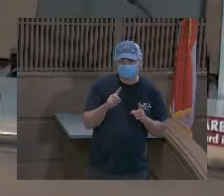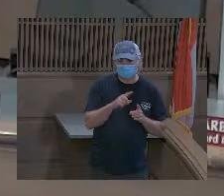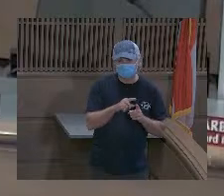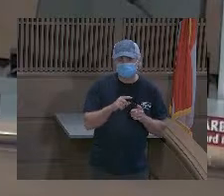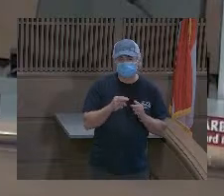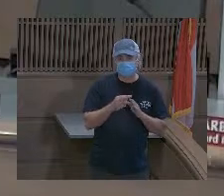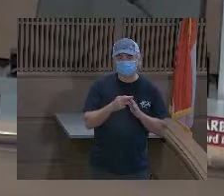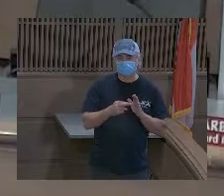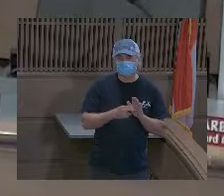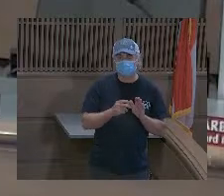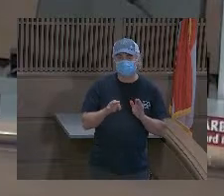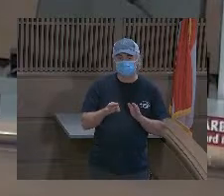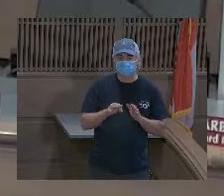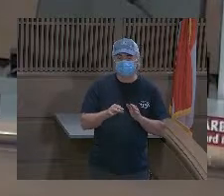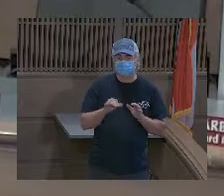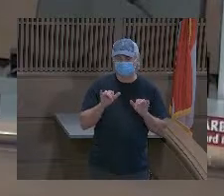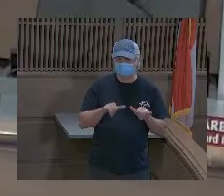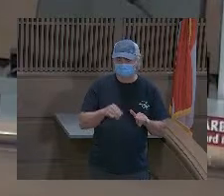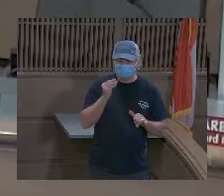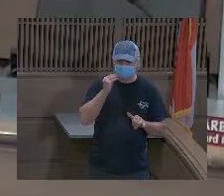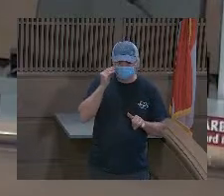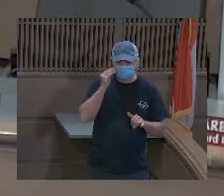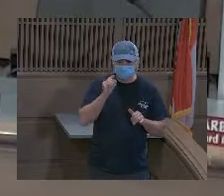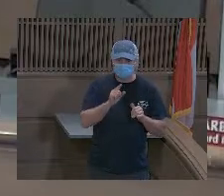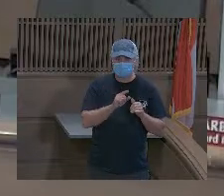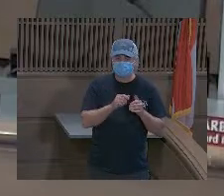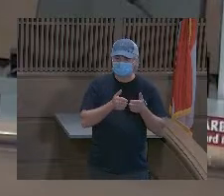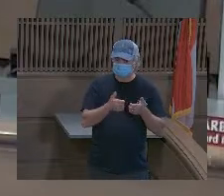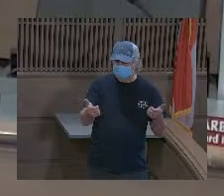of isolation and the duration of isolation.